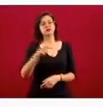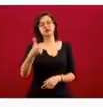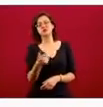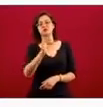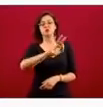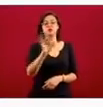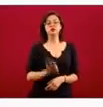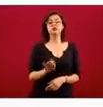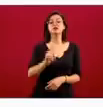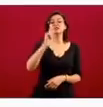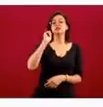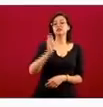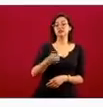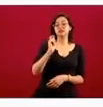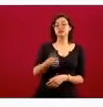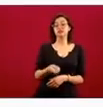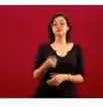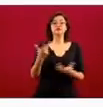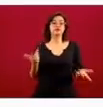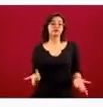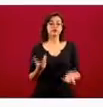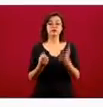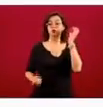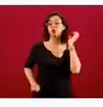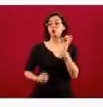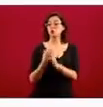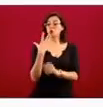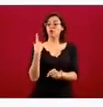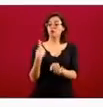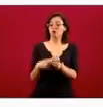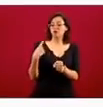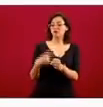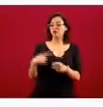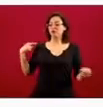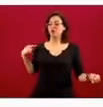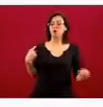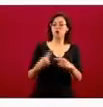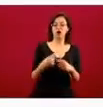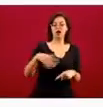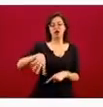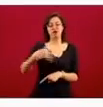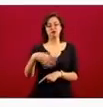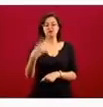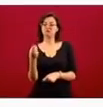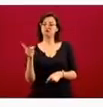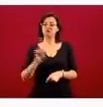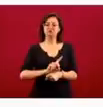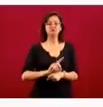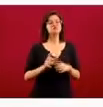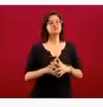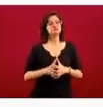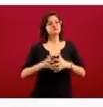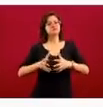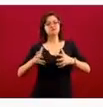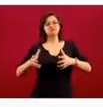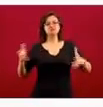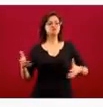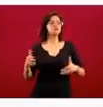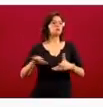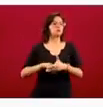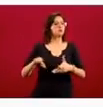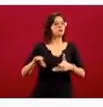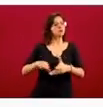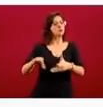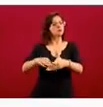last 14 days. If you remember the conference we've participated in the past, we can see the